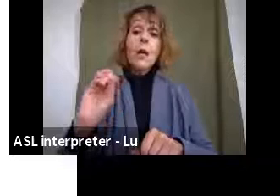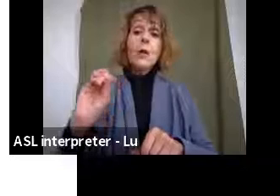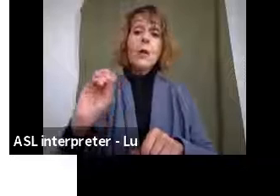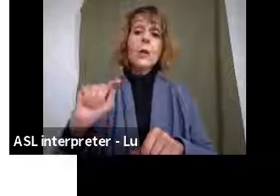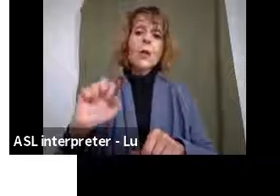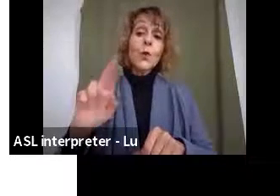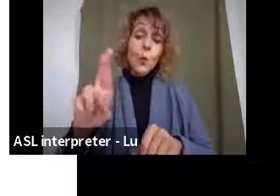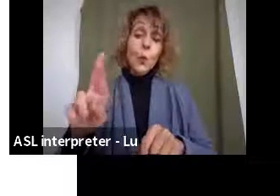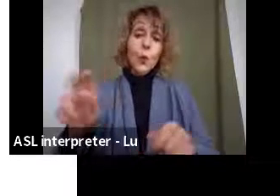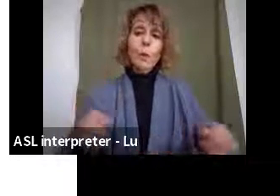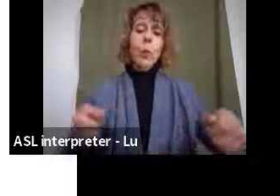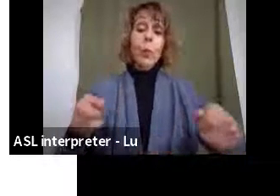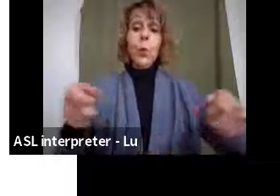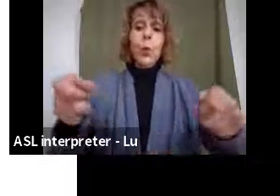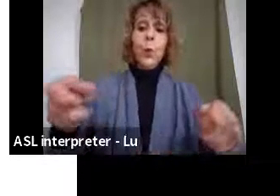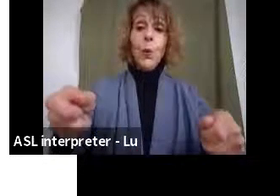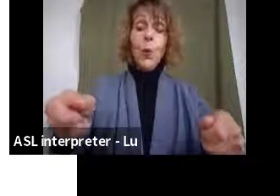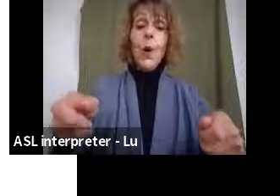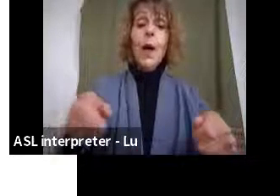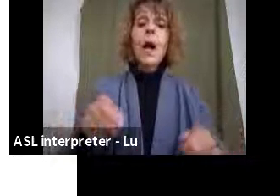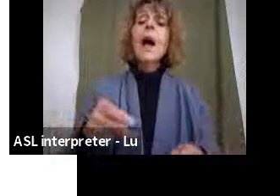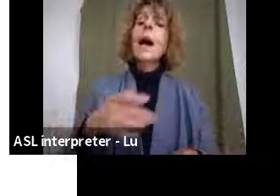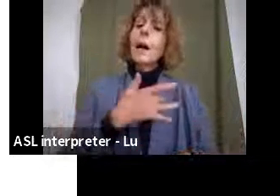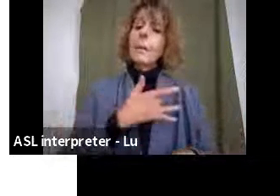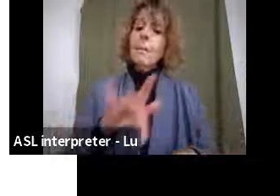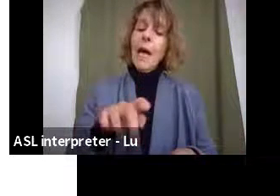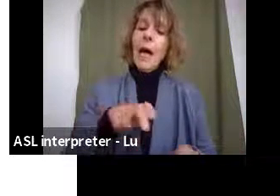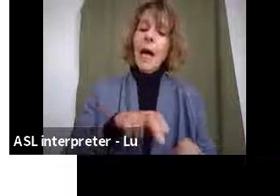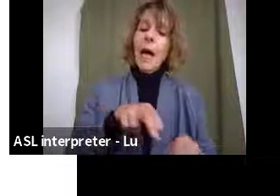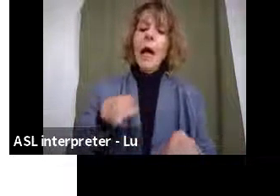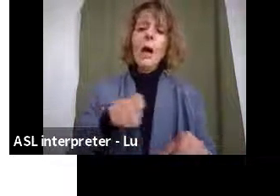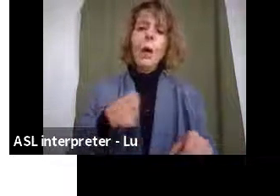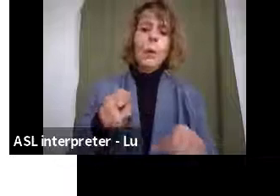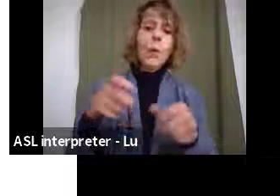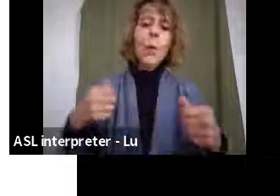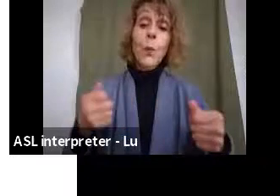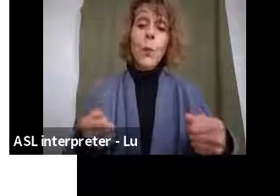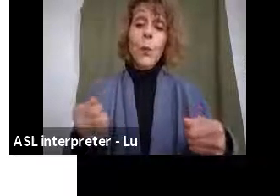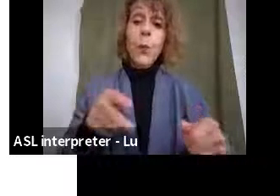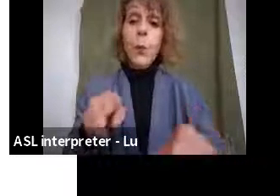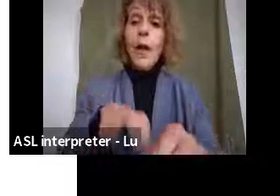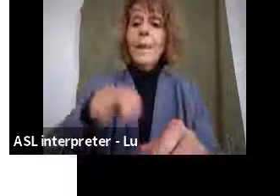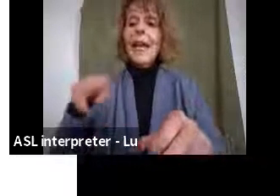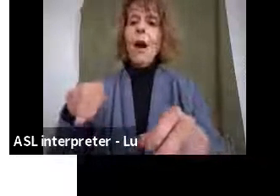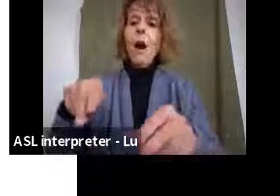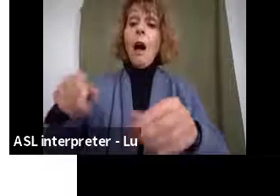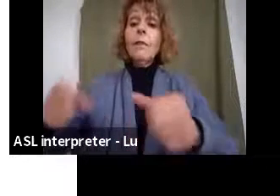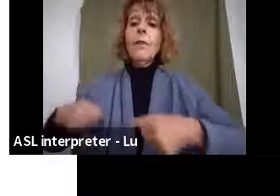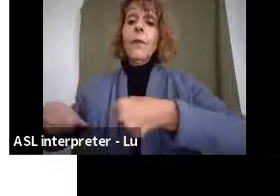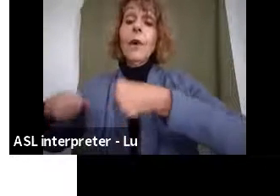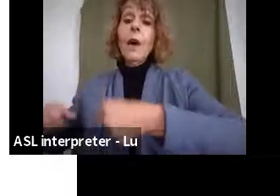their mobility device and that you might need to think about places to store mobility